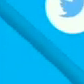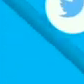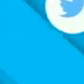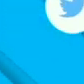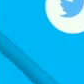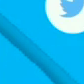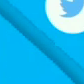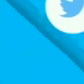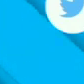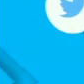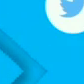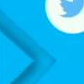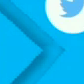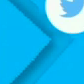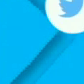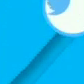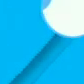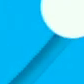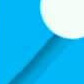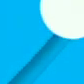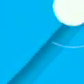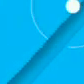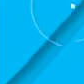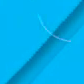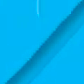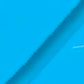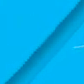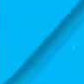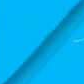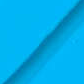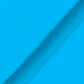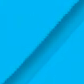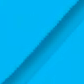news, live event coverage, web exclusives, and much more.